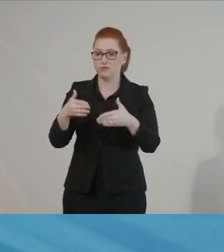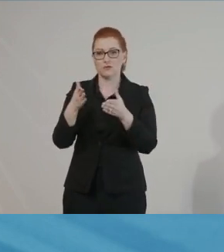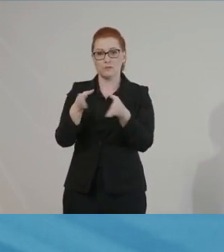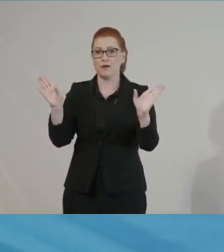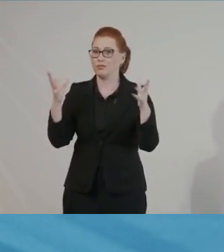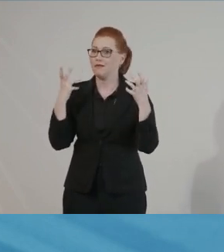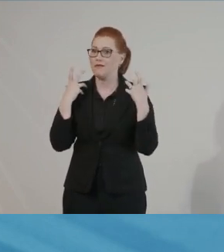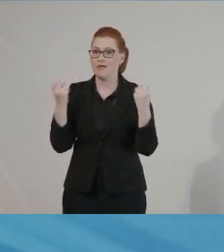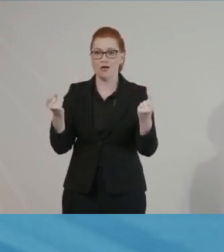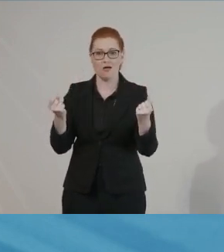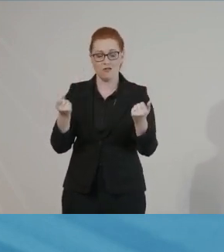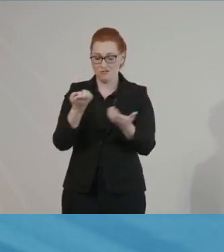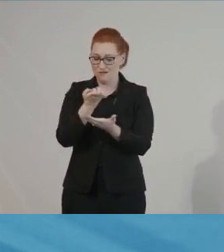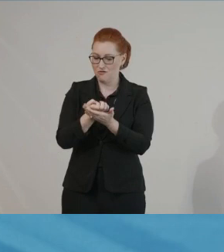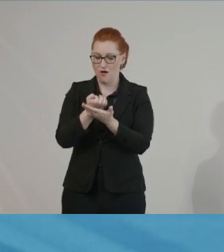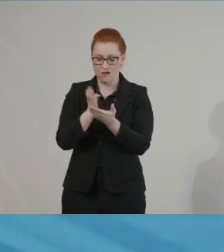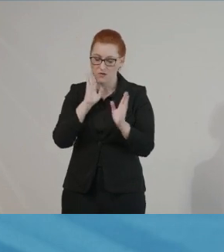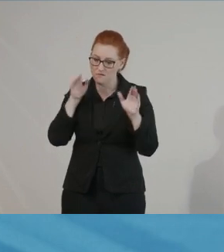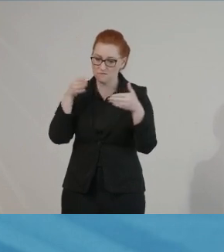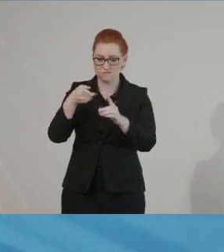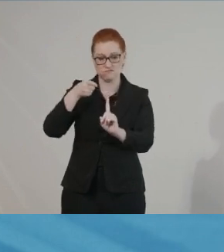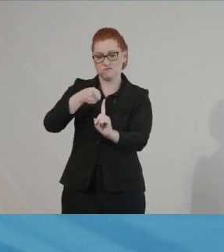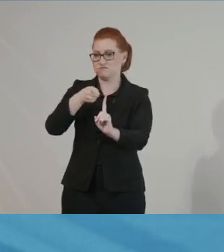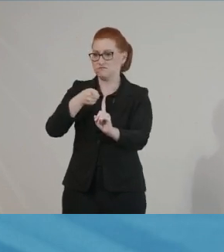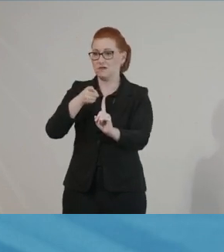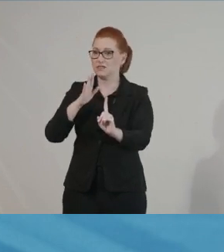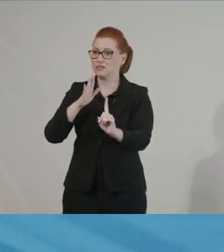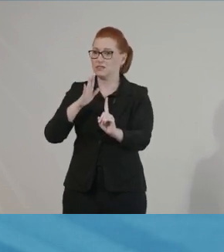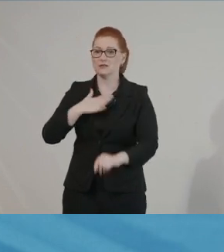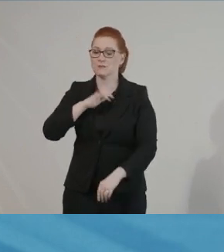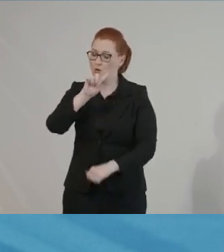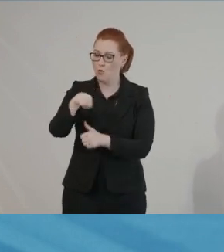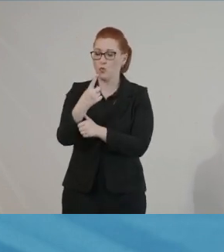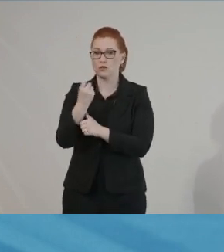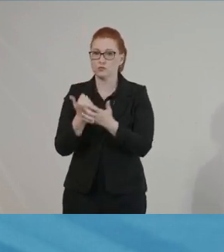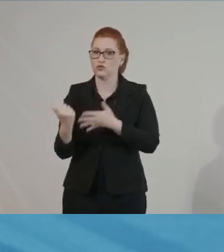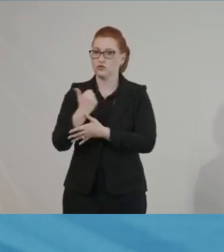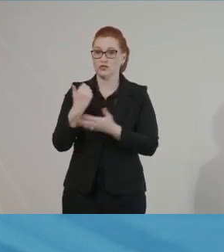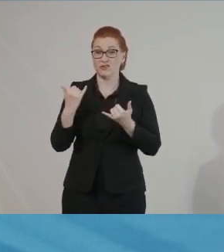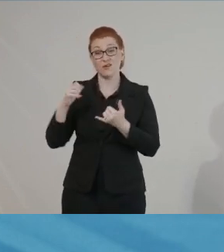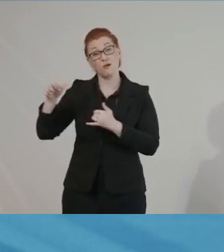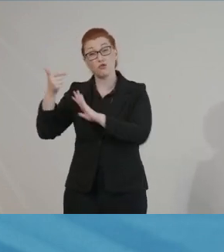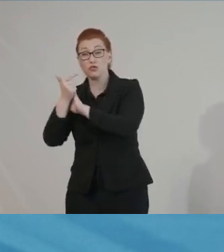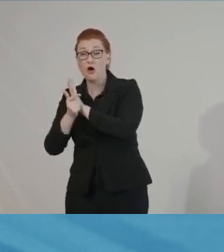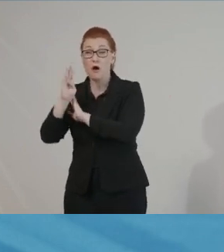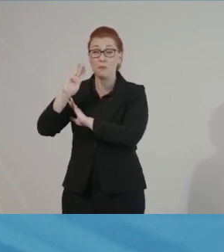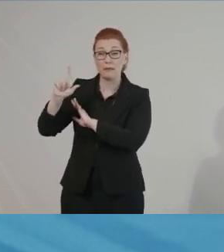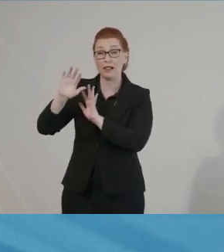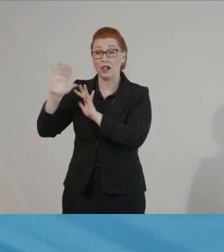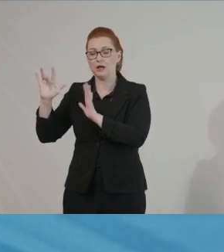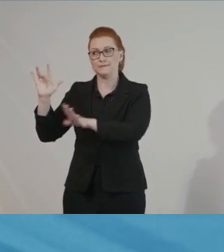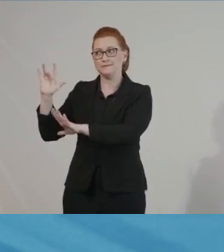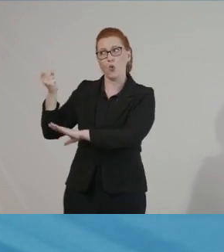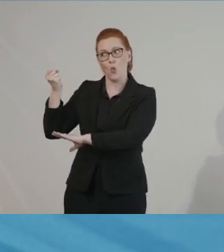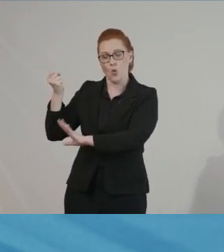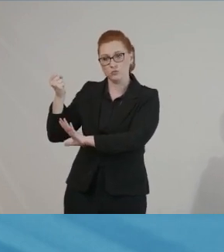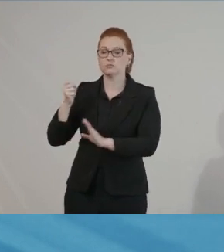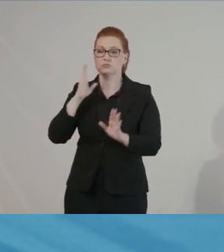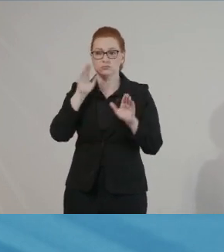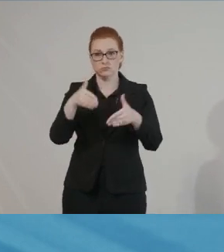was. There's no other priority that I have right now. Thank you, Jeremy. We're going to go to one more from the